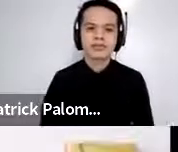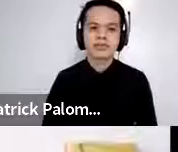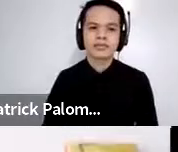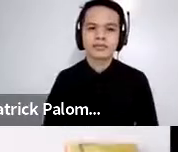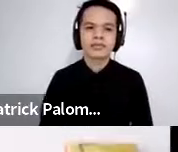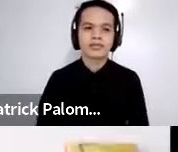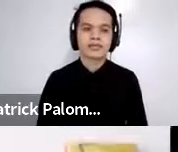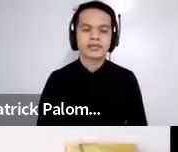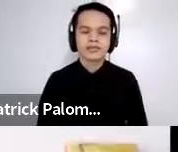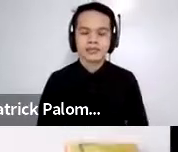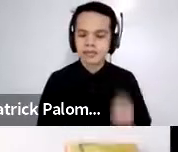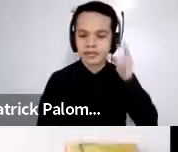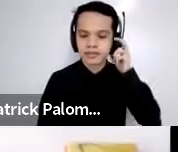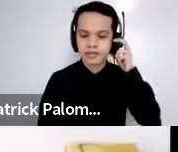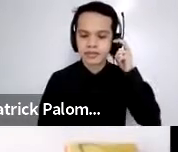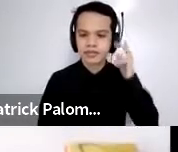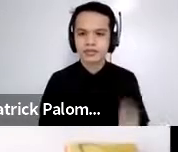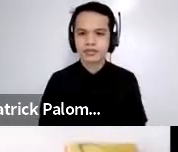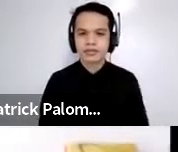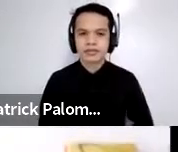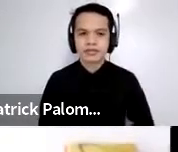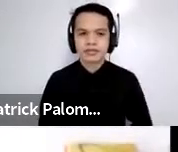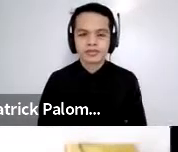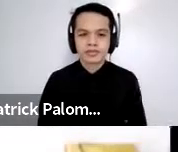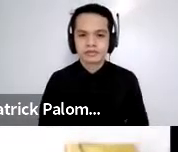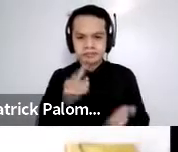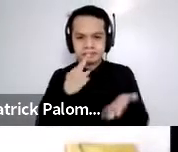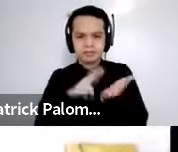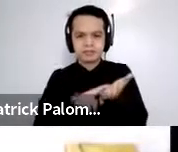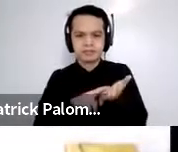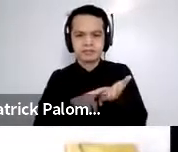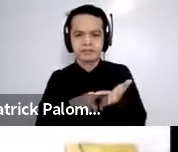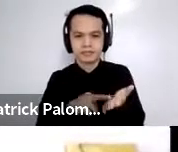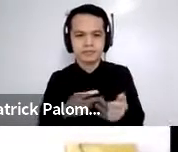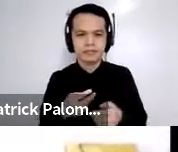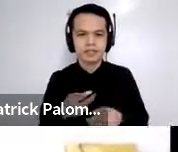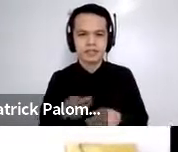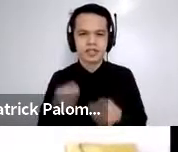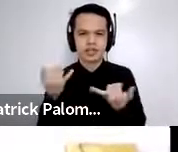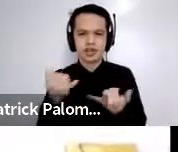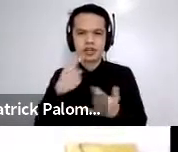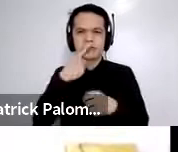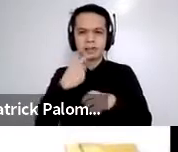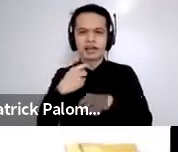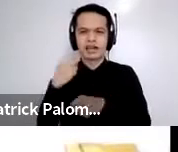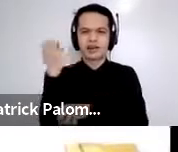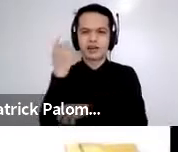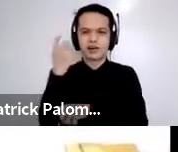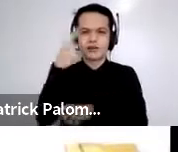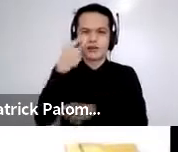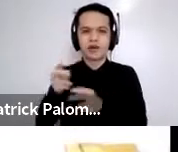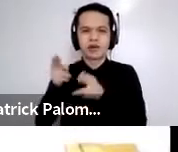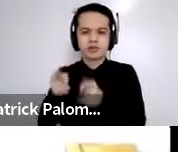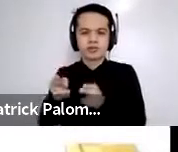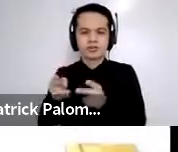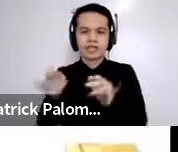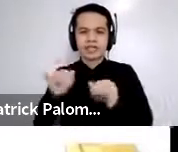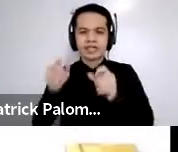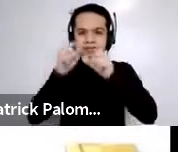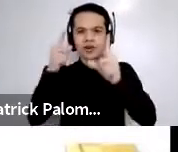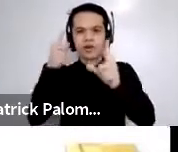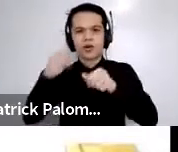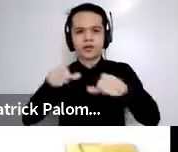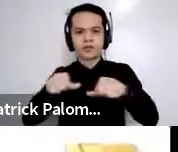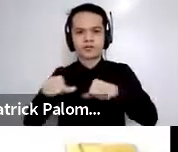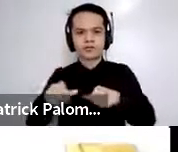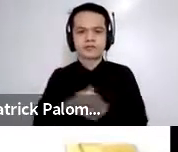Latest IPCC report is a red alert for humanity and a wake-up call for action. The impact of climate events